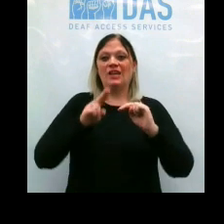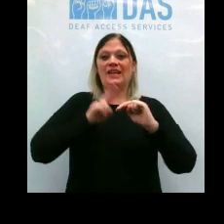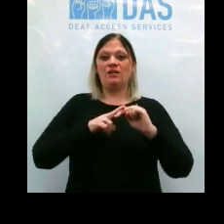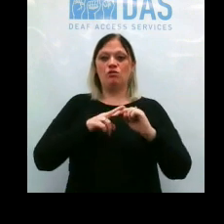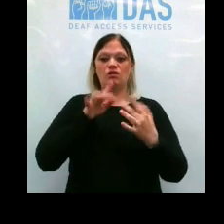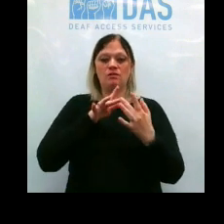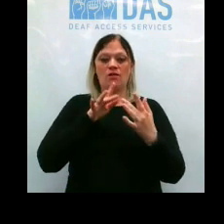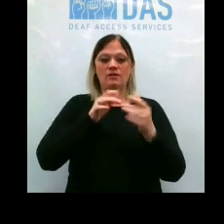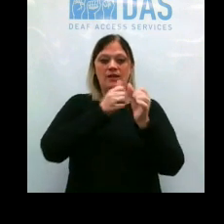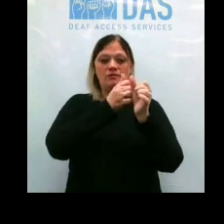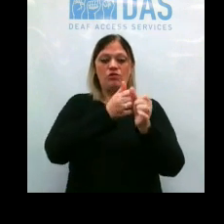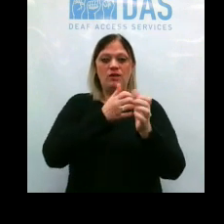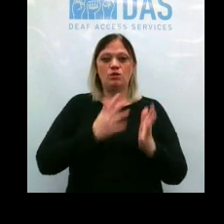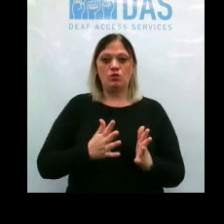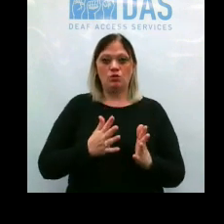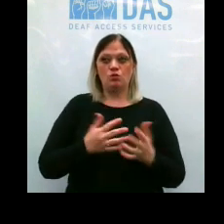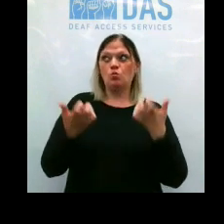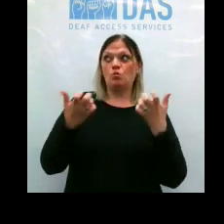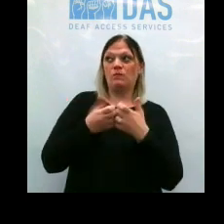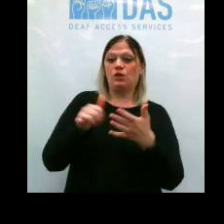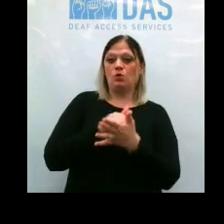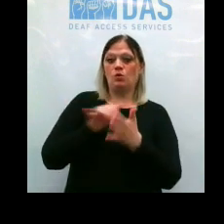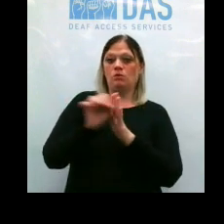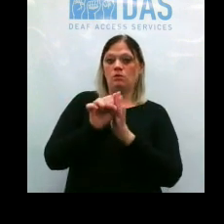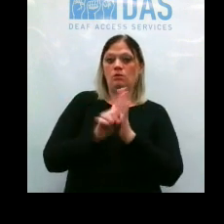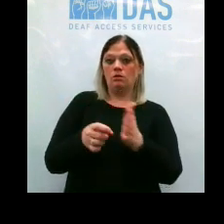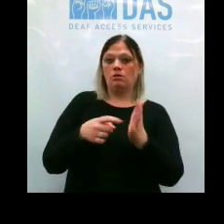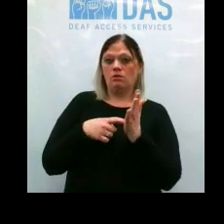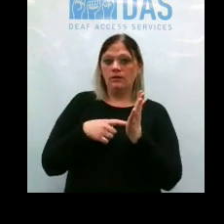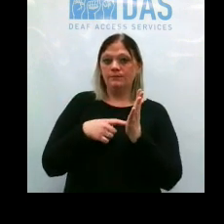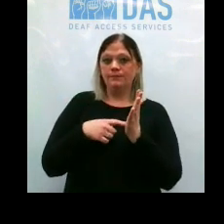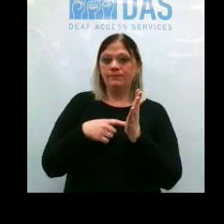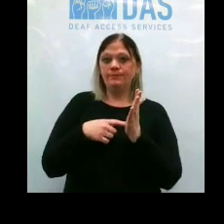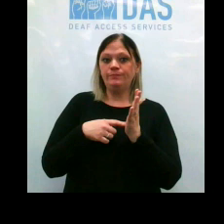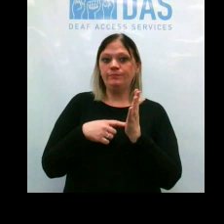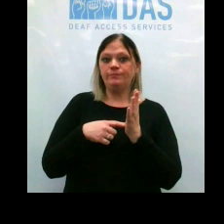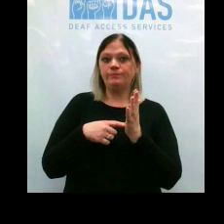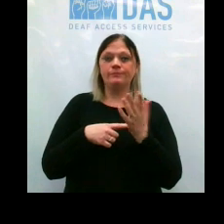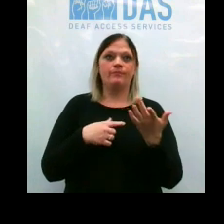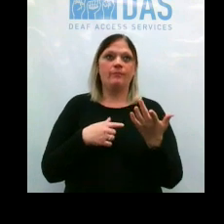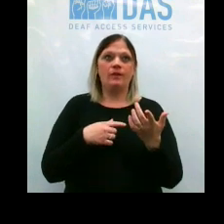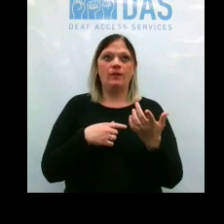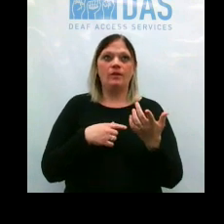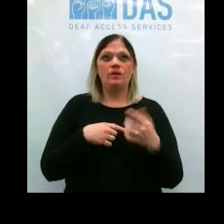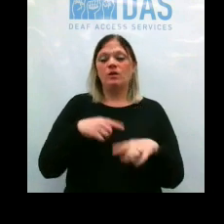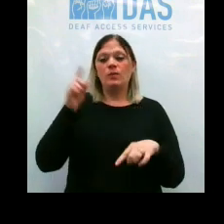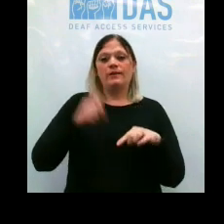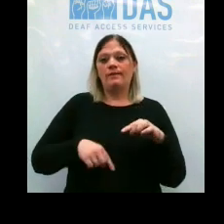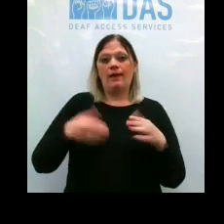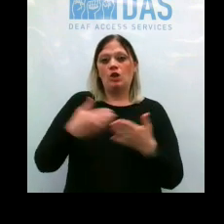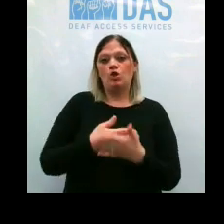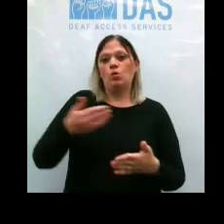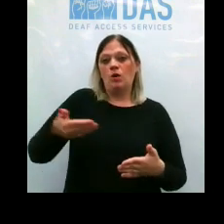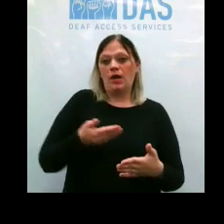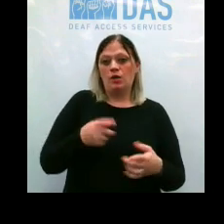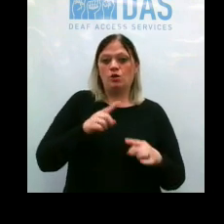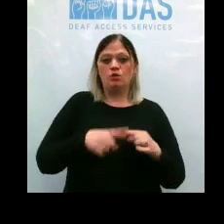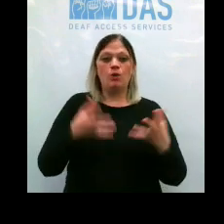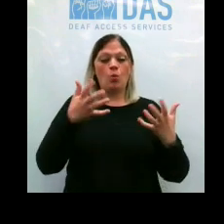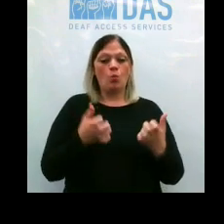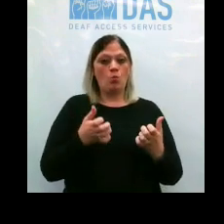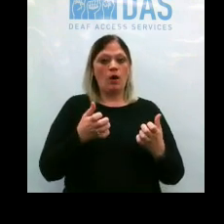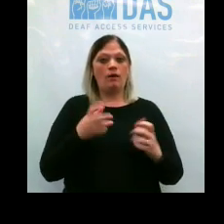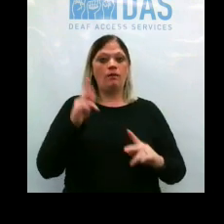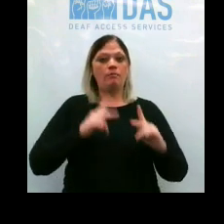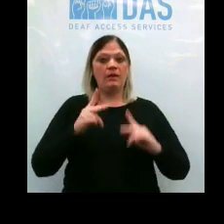meet New York State standard using current employees. So we do not have to do new hires. We may bring back some people who are currently